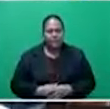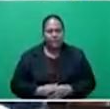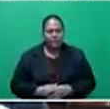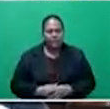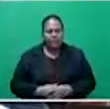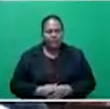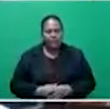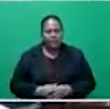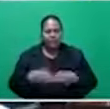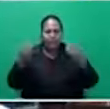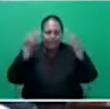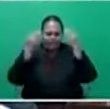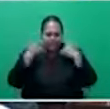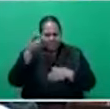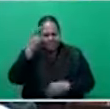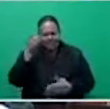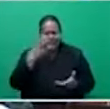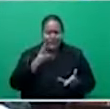Mr. Speaker, sir, you see,